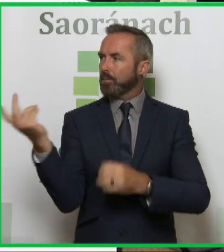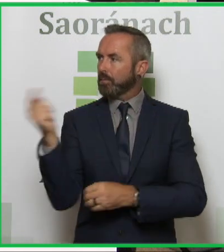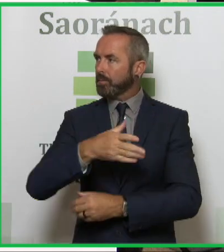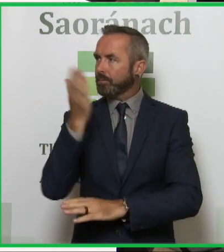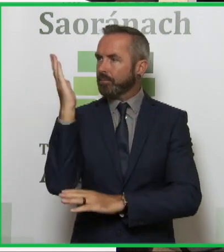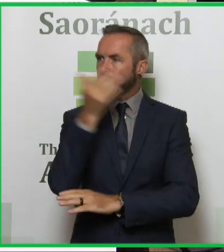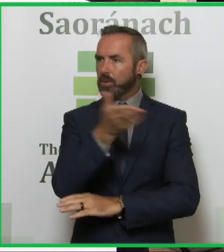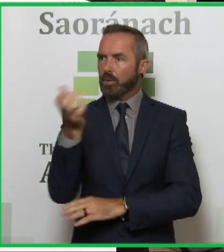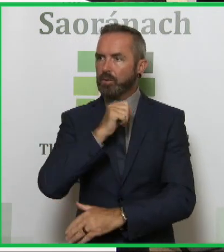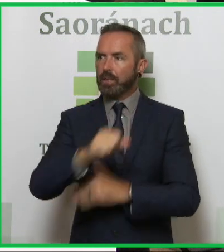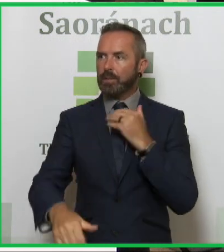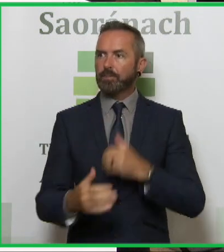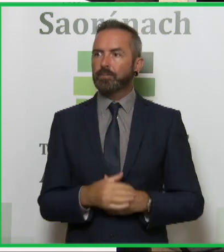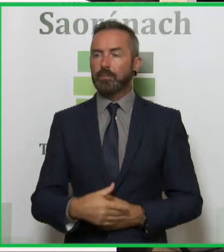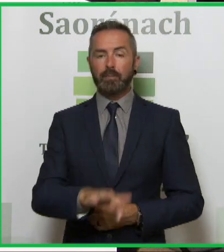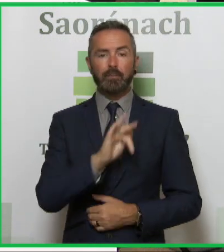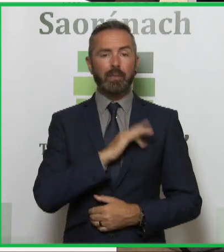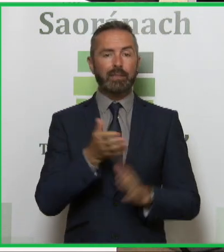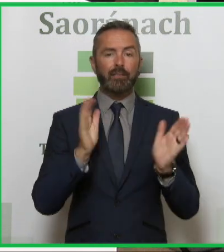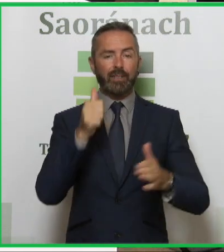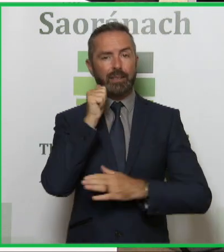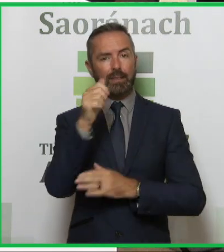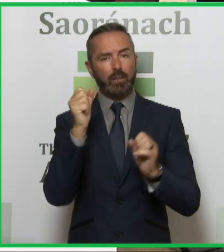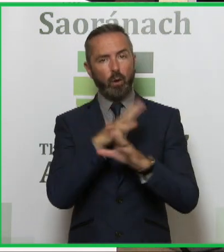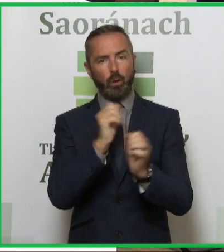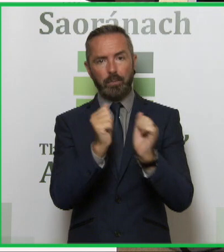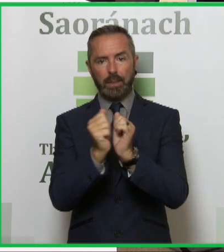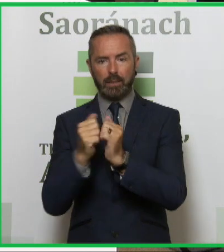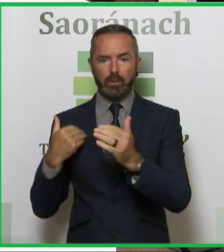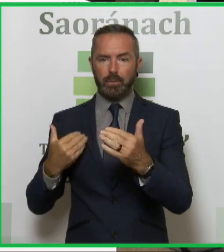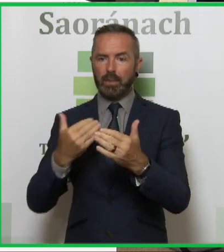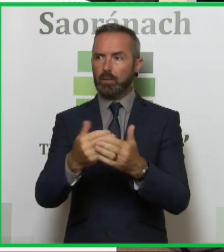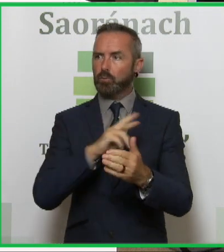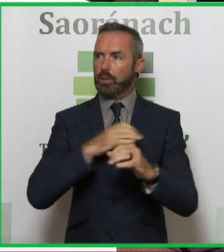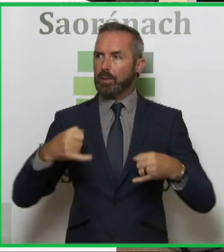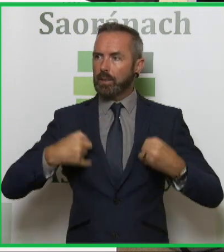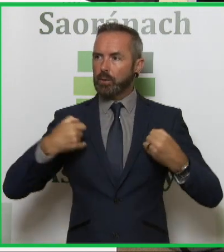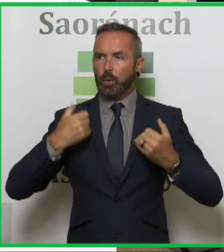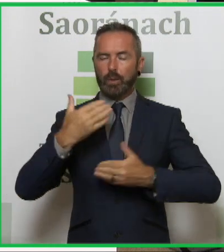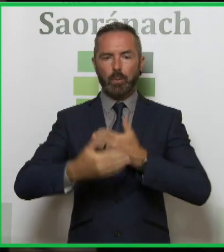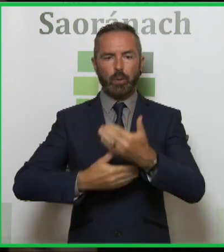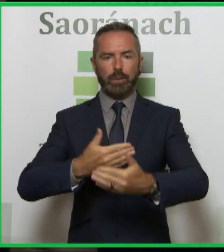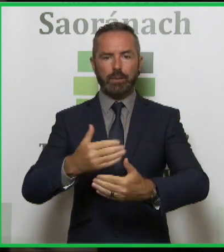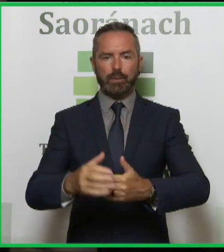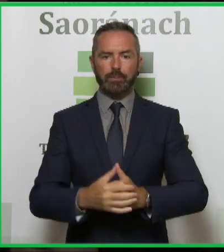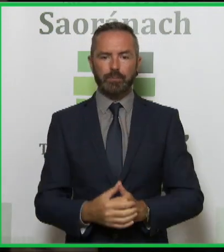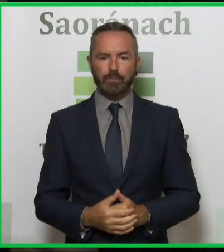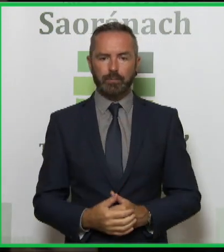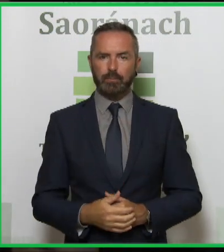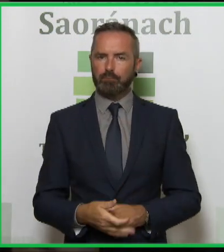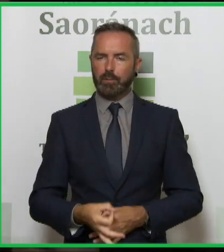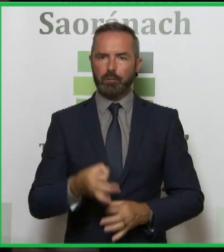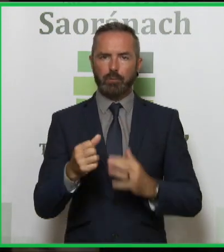topic. I've attended all the meetings. I've really enjoyed it. It's been a great